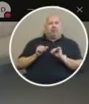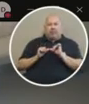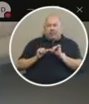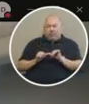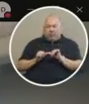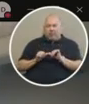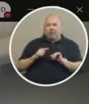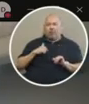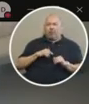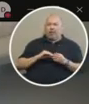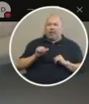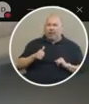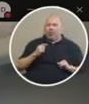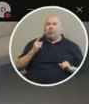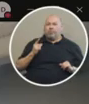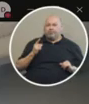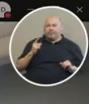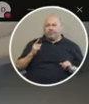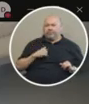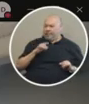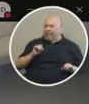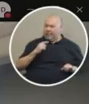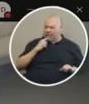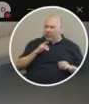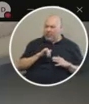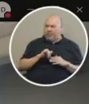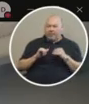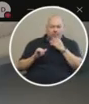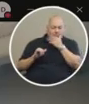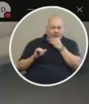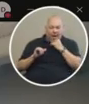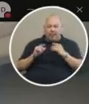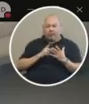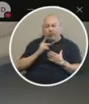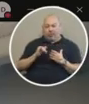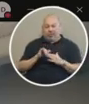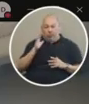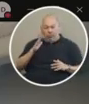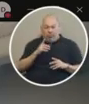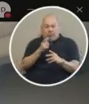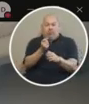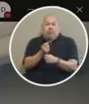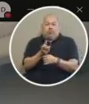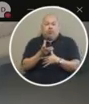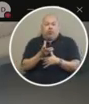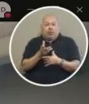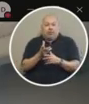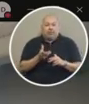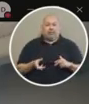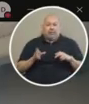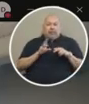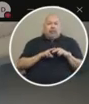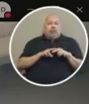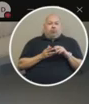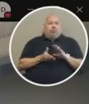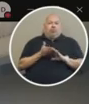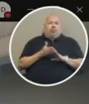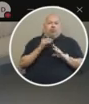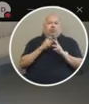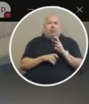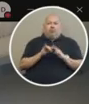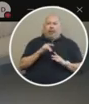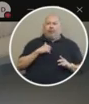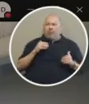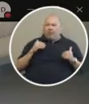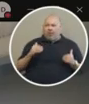continuity will be another one. I could tell you that projects that are going to cause a significant increase in the operation costs